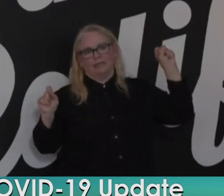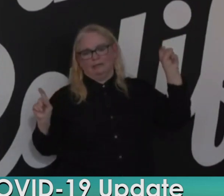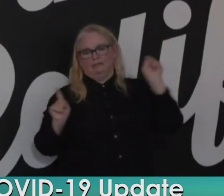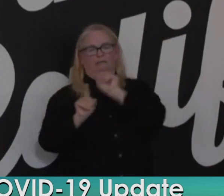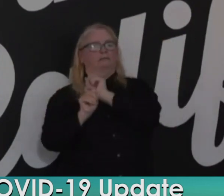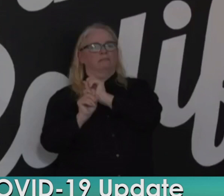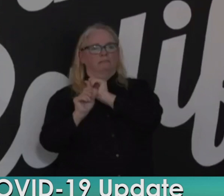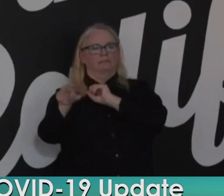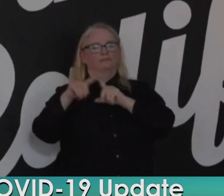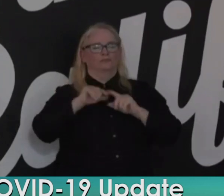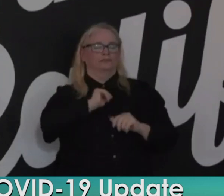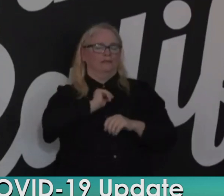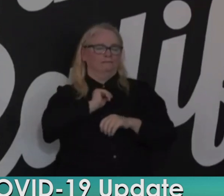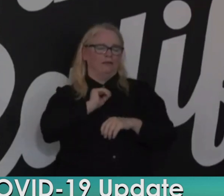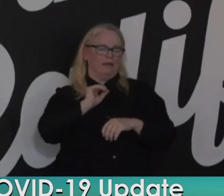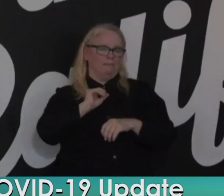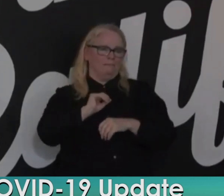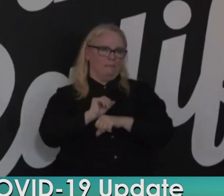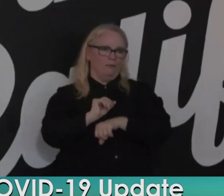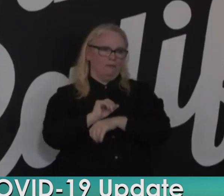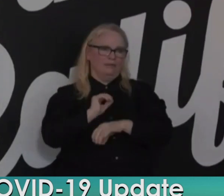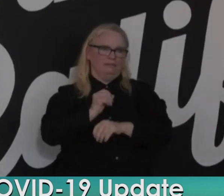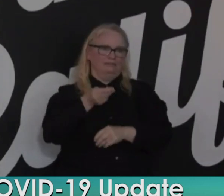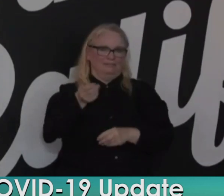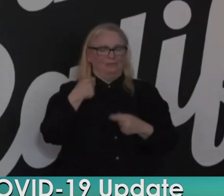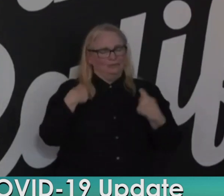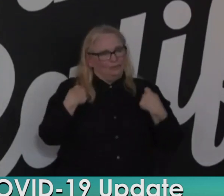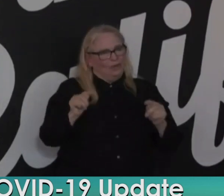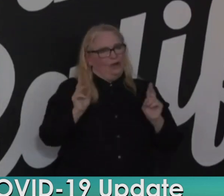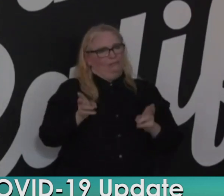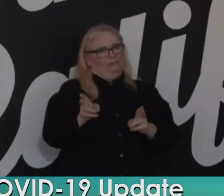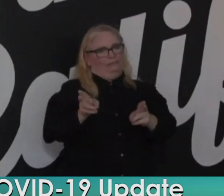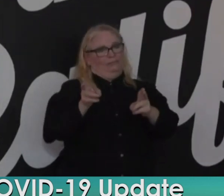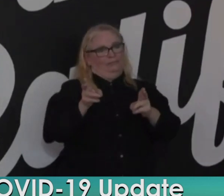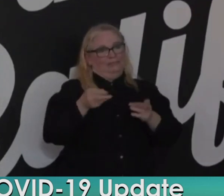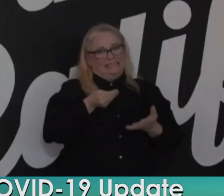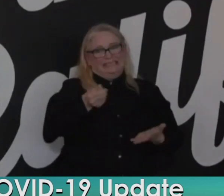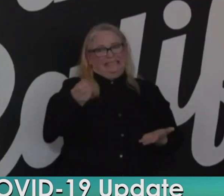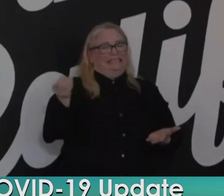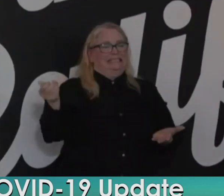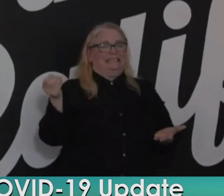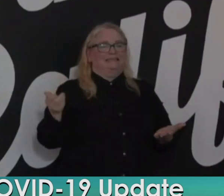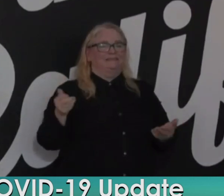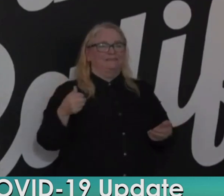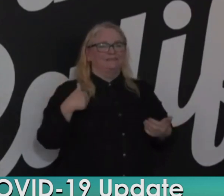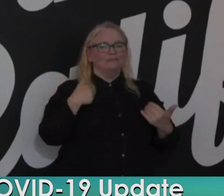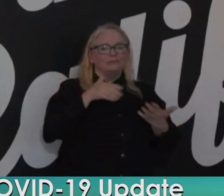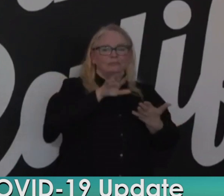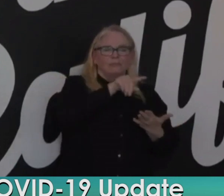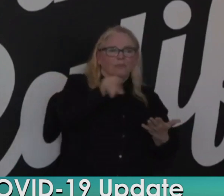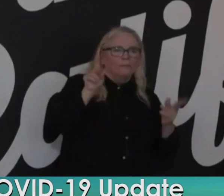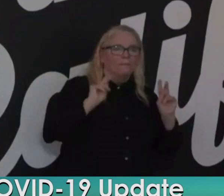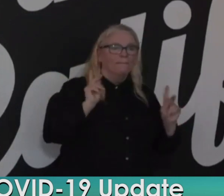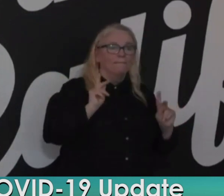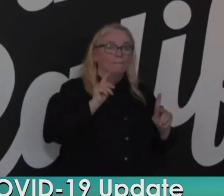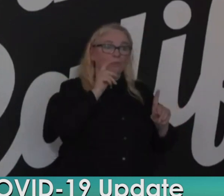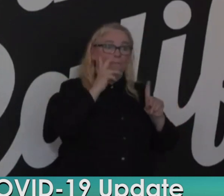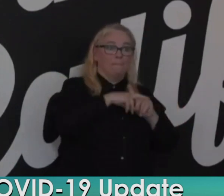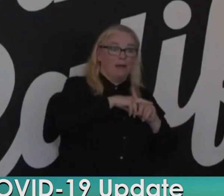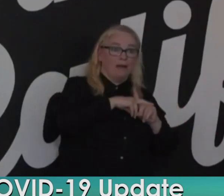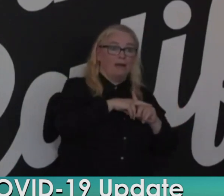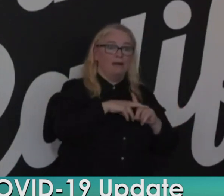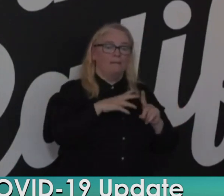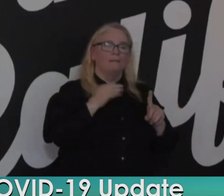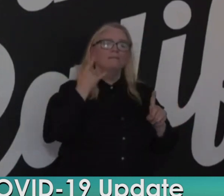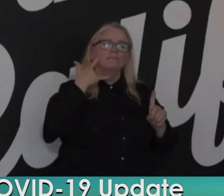processed as quickly as we can. And now we have to address those deltas on those claims that go deep to that question, and